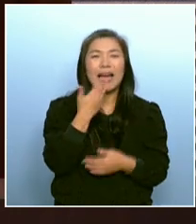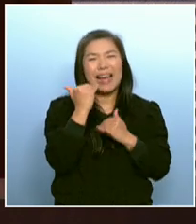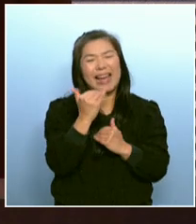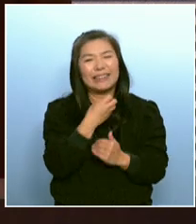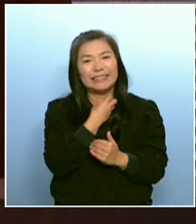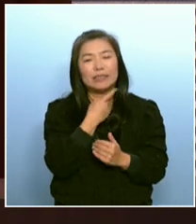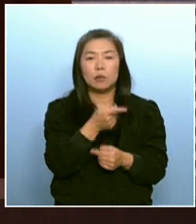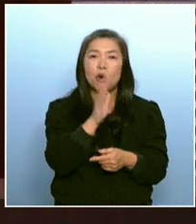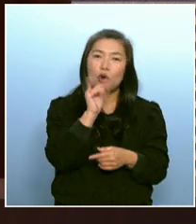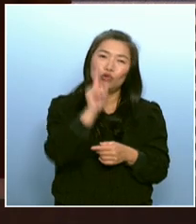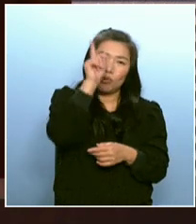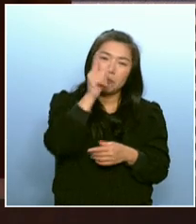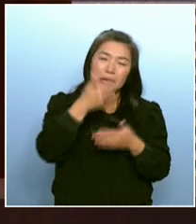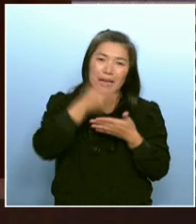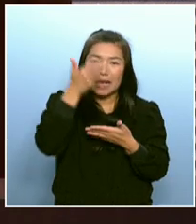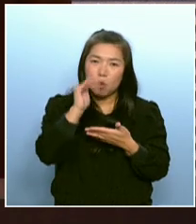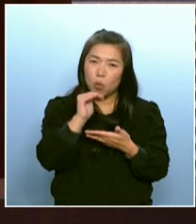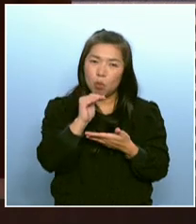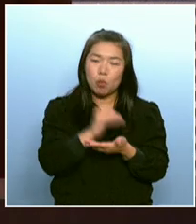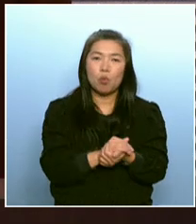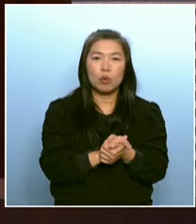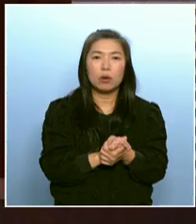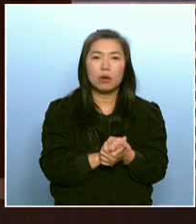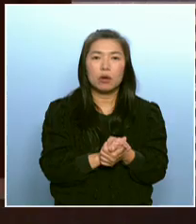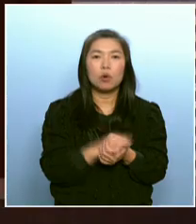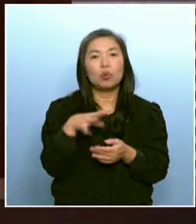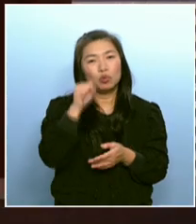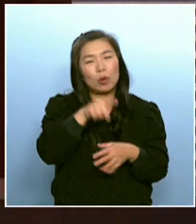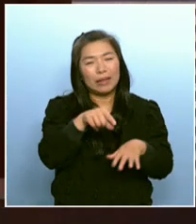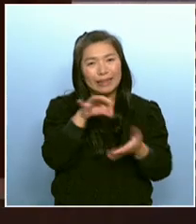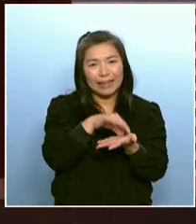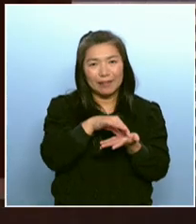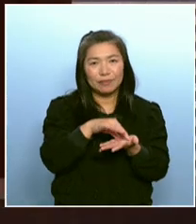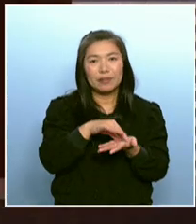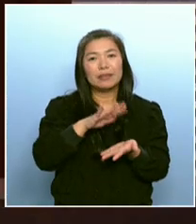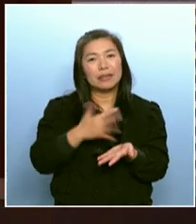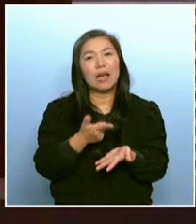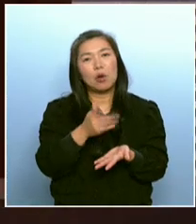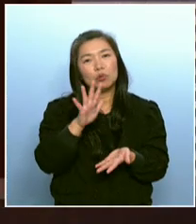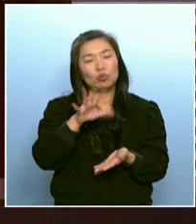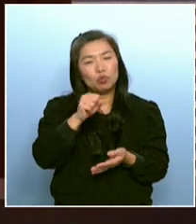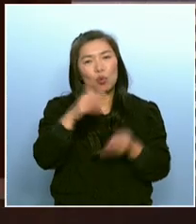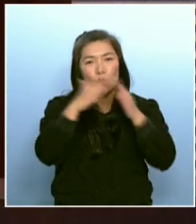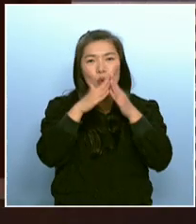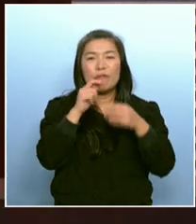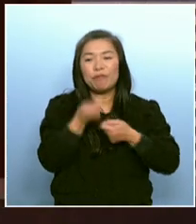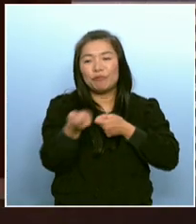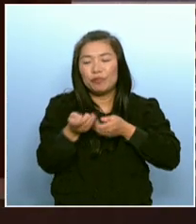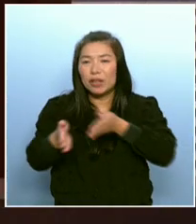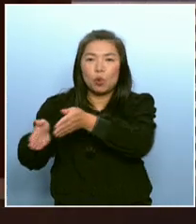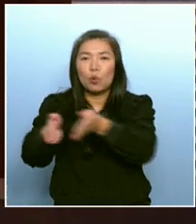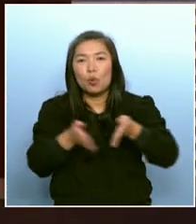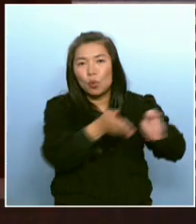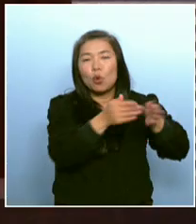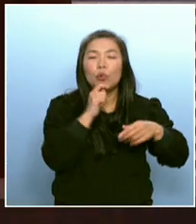good use of the space we have. This is because some elderly care centers are subject to a building height. We want to